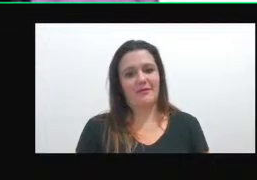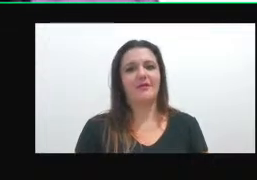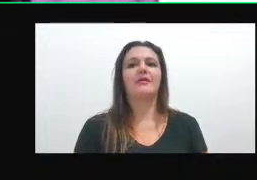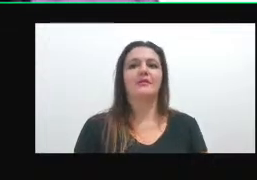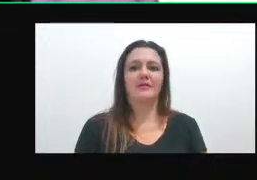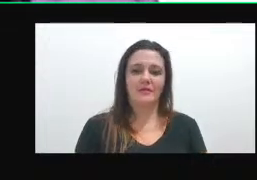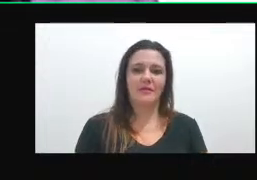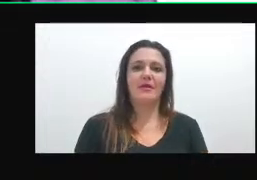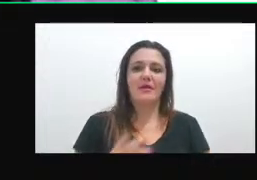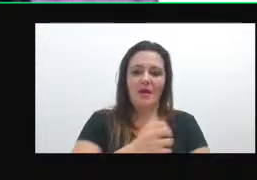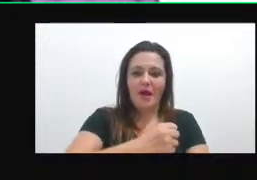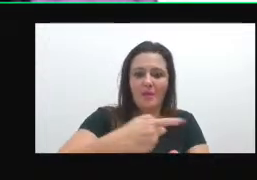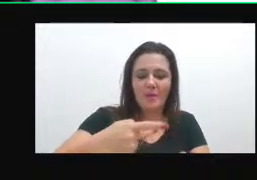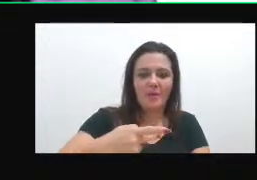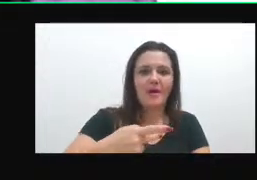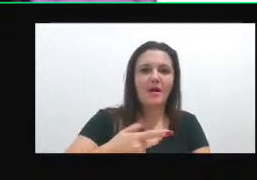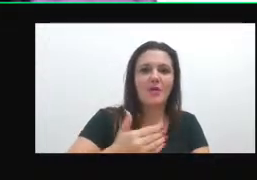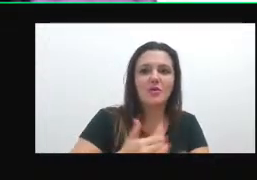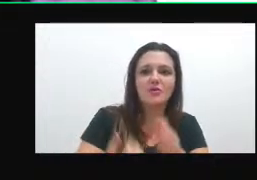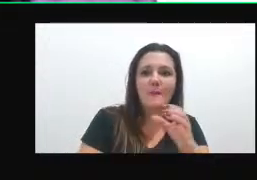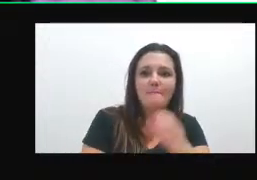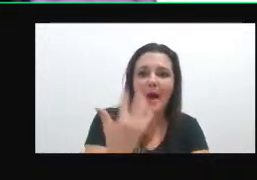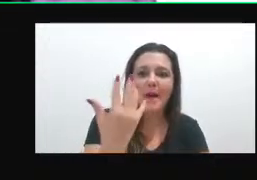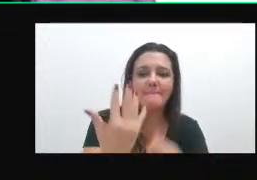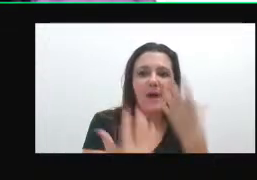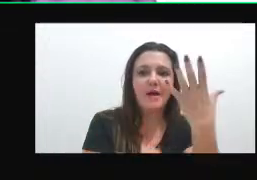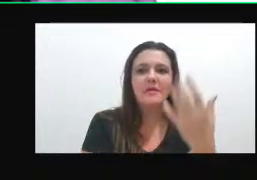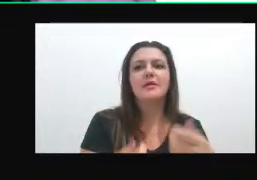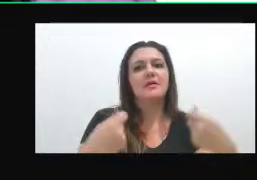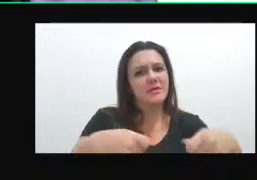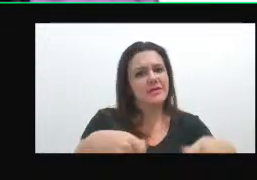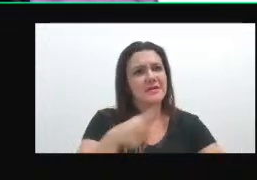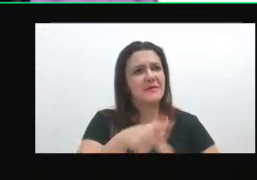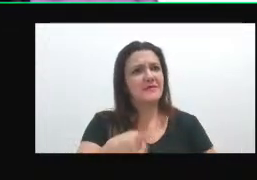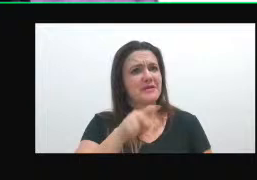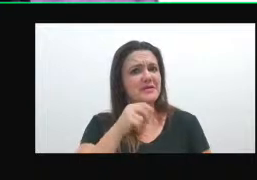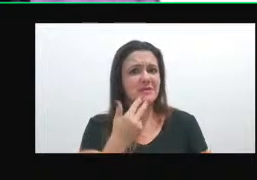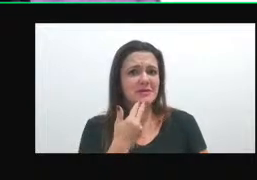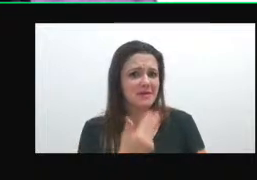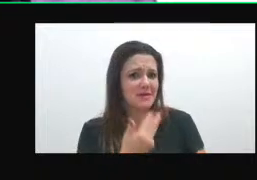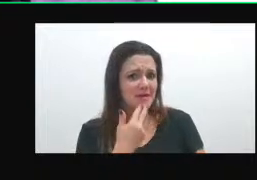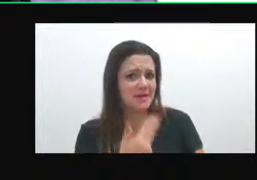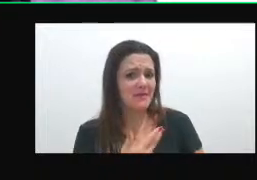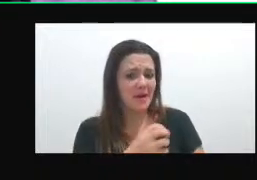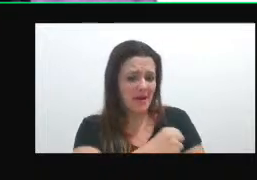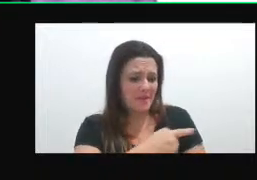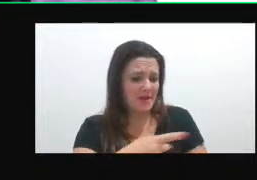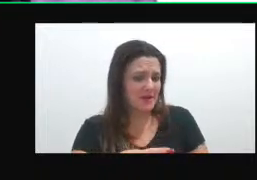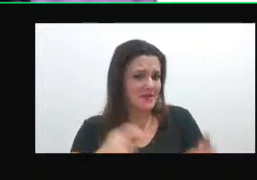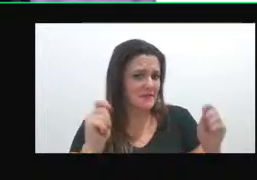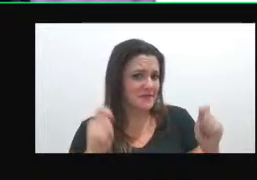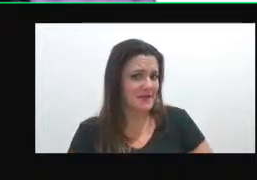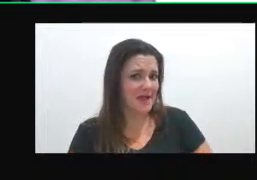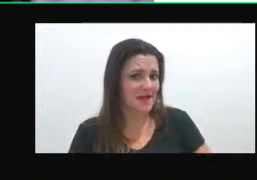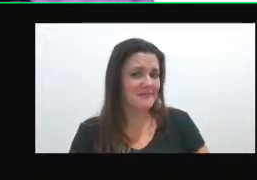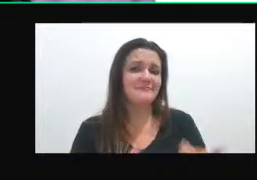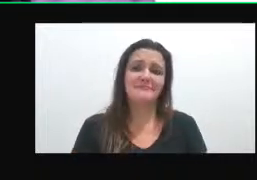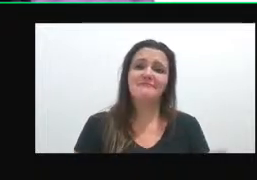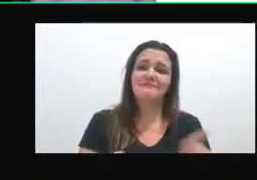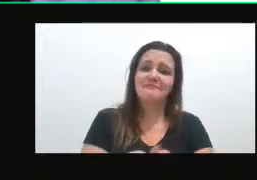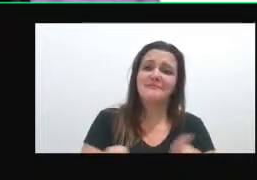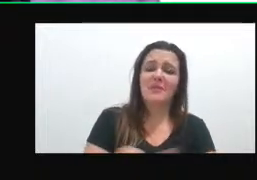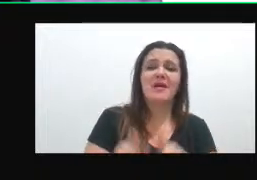teach languages anymore, or is this enough? The same thing with automatic translation. When that started